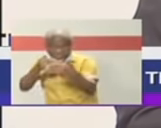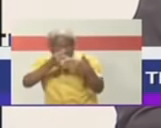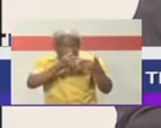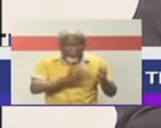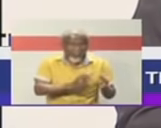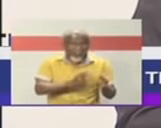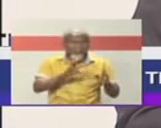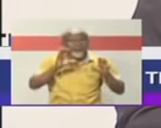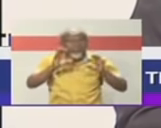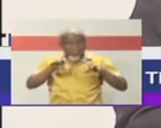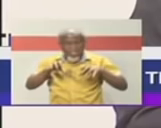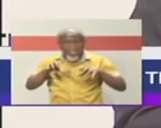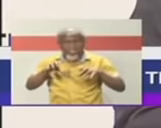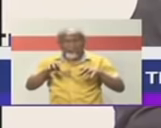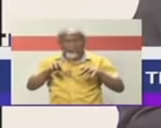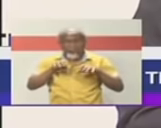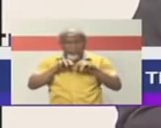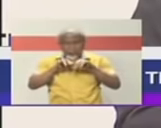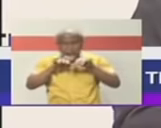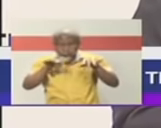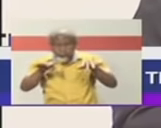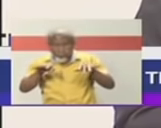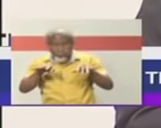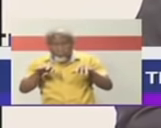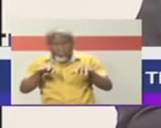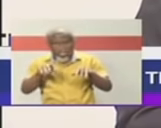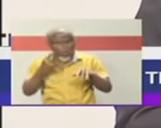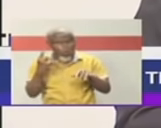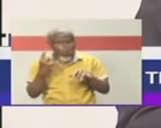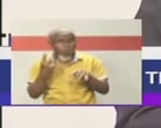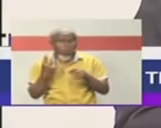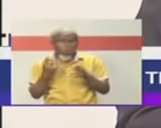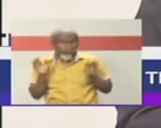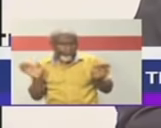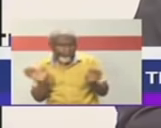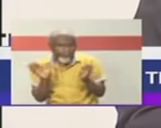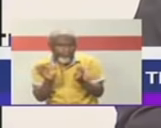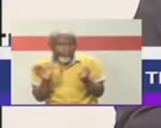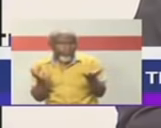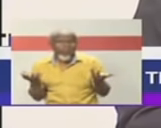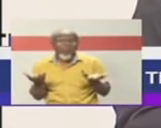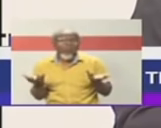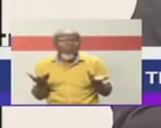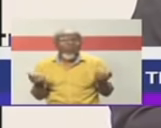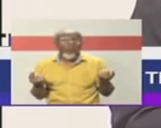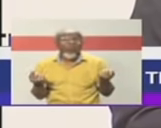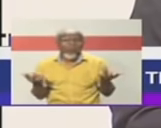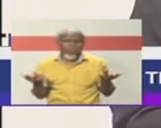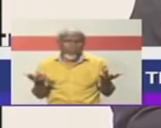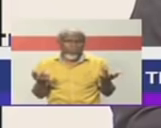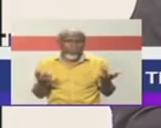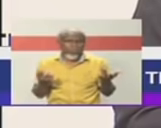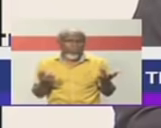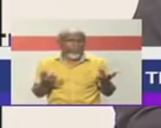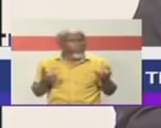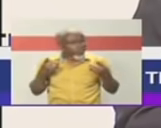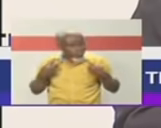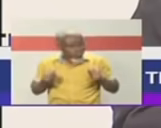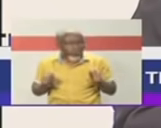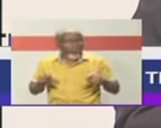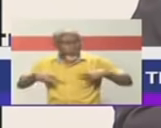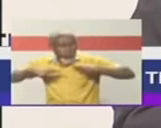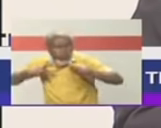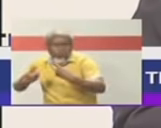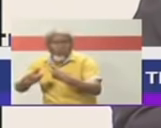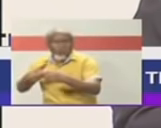large. And the one encouragement I would give to everyone is make the efforts to get vaccinated and make the efforts to